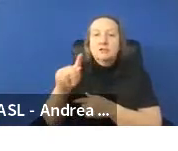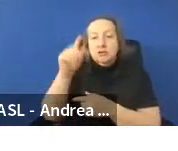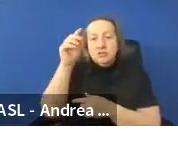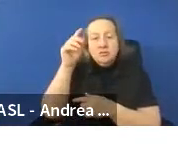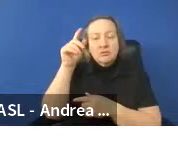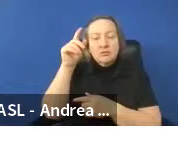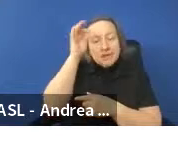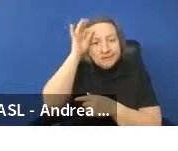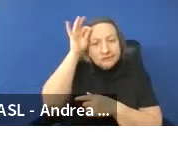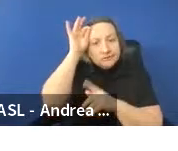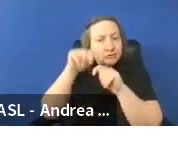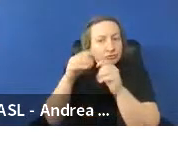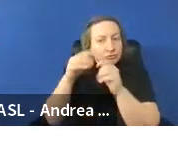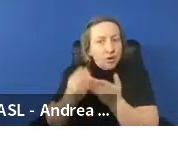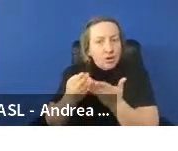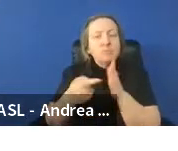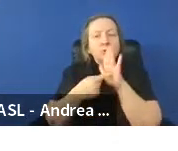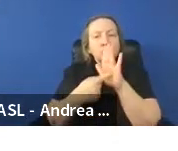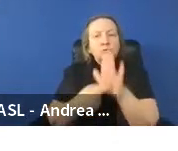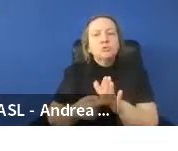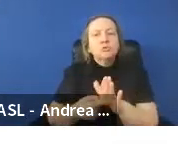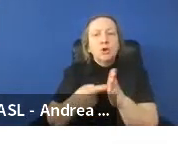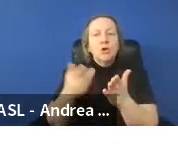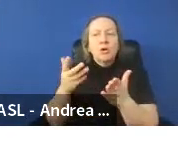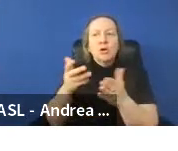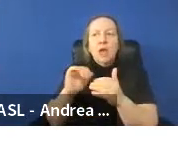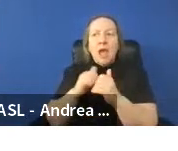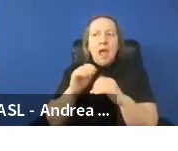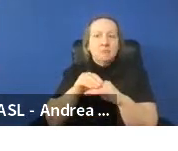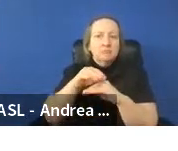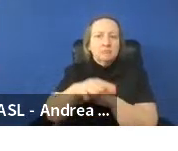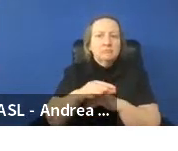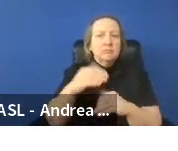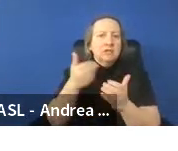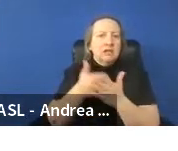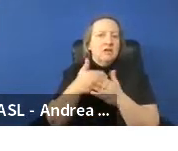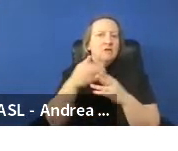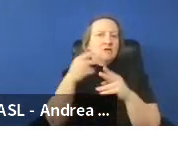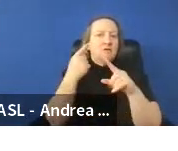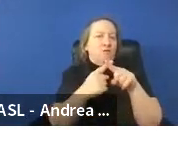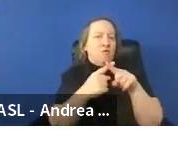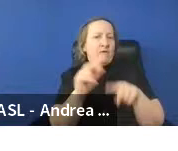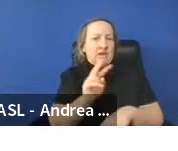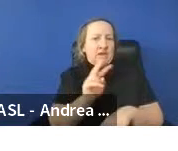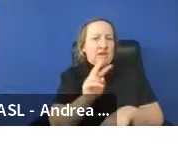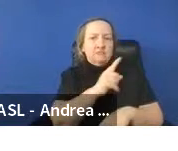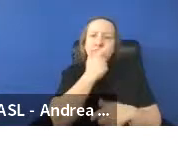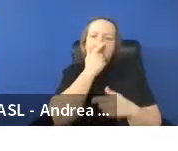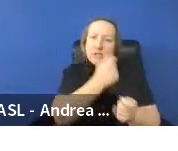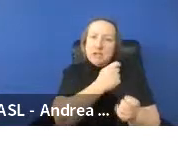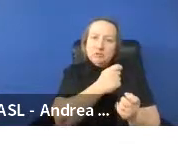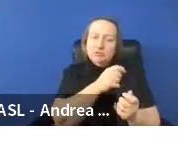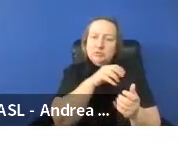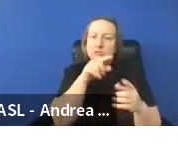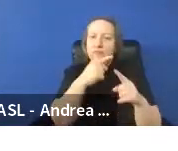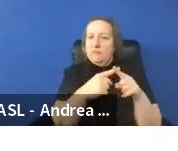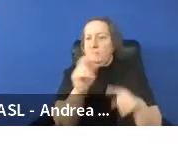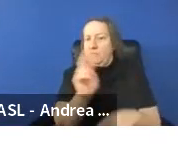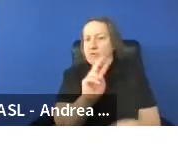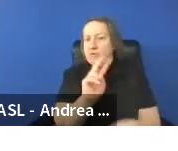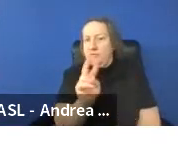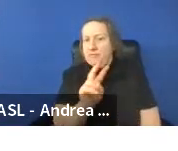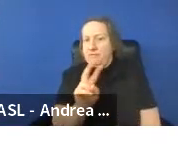that would be near Fort Vancouver, which they have a very vested interest in. So